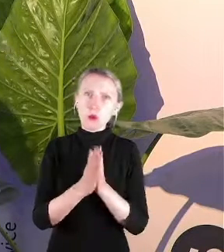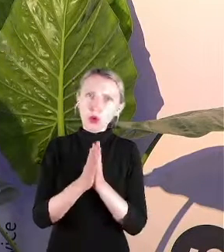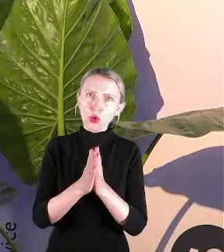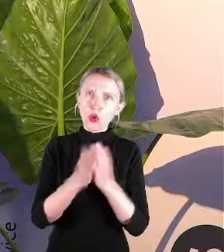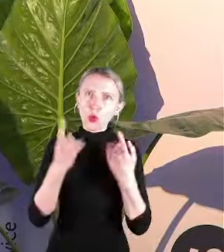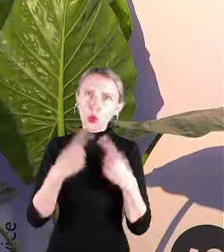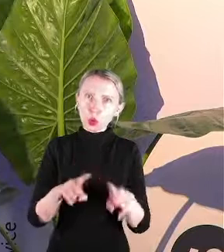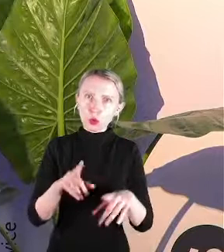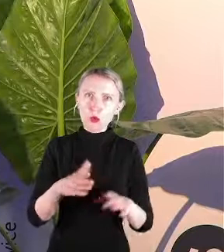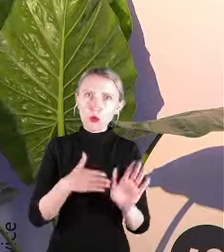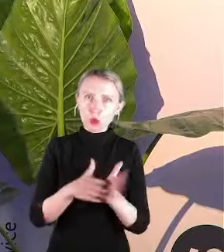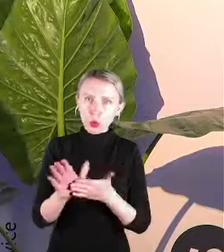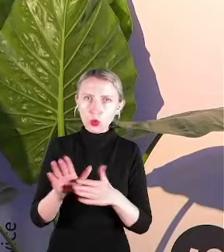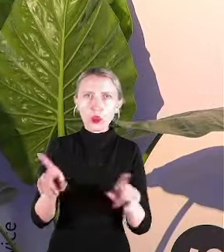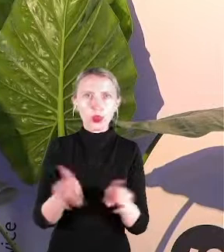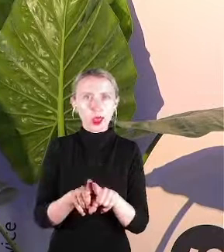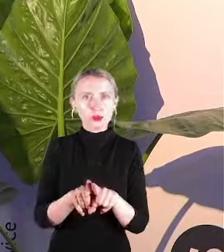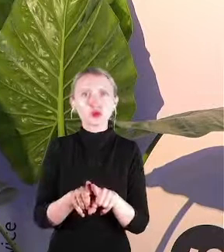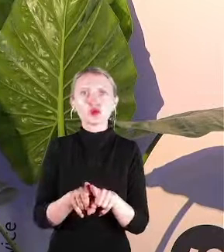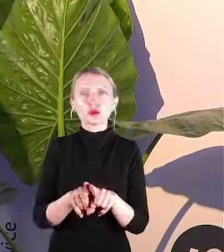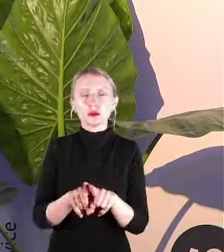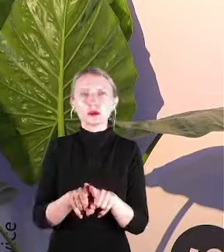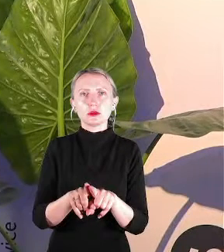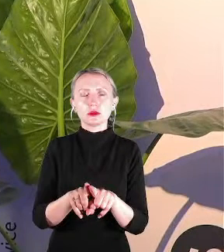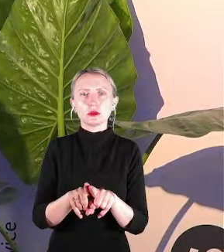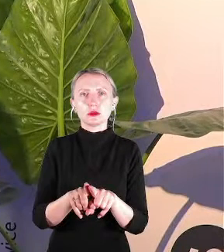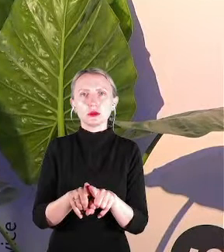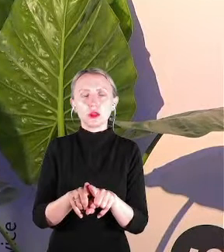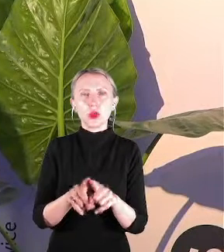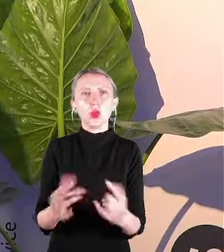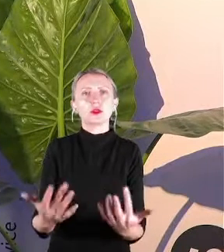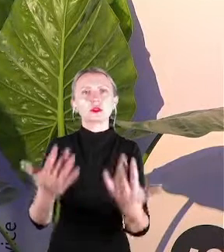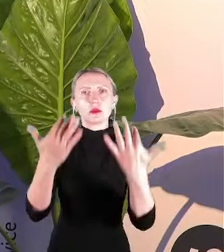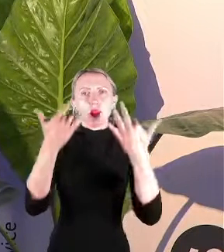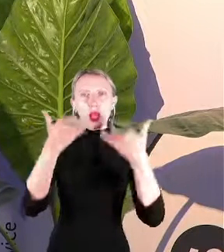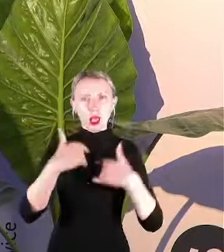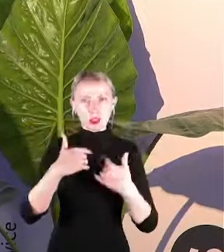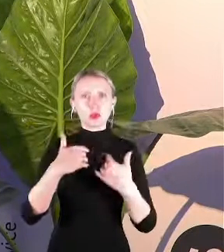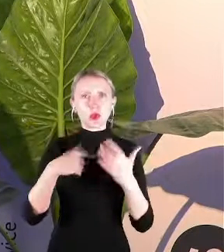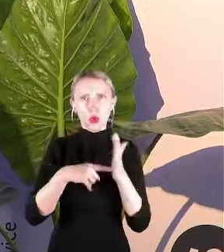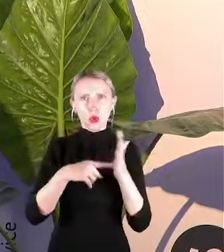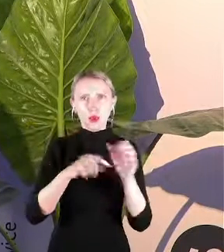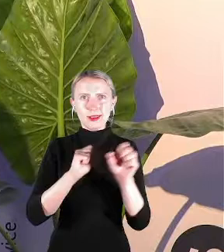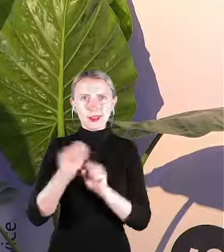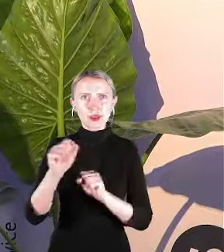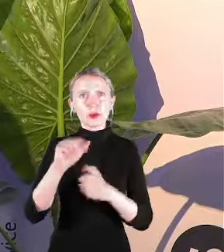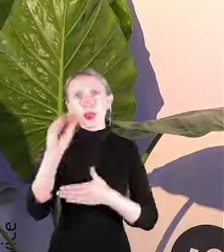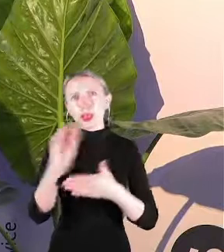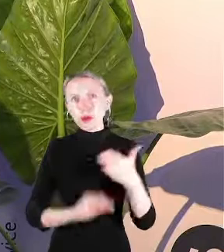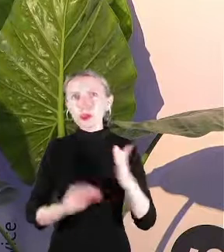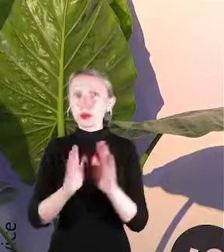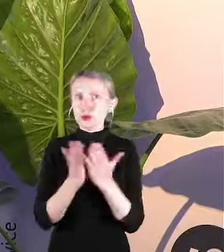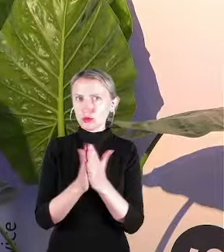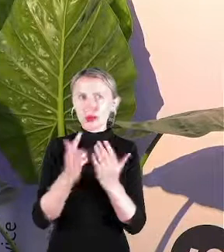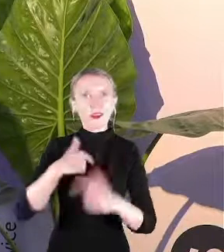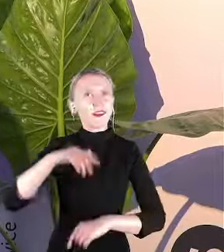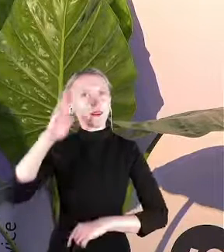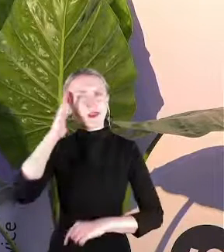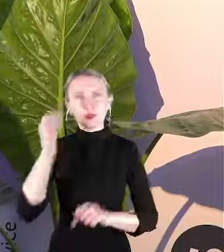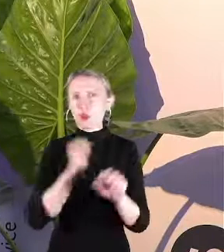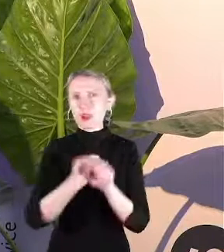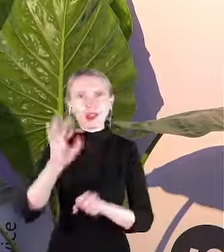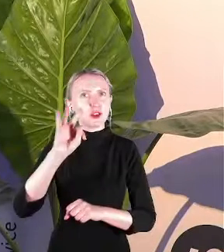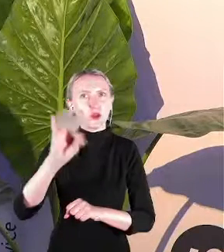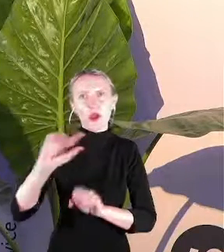bit of inspiration behind writing this book, because of course it's not your first book, and I also know that you have some interest in